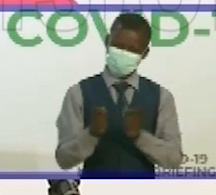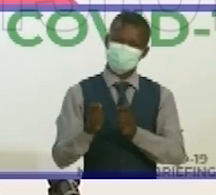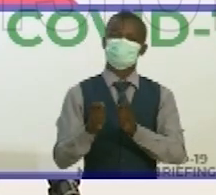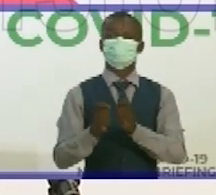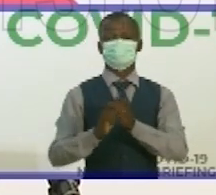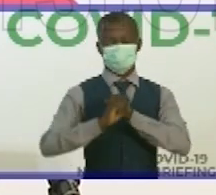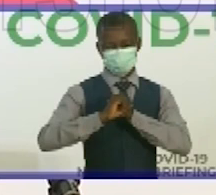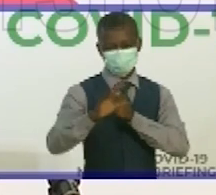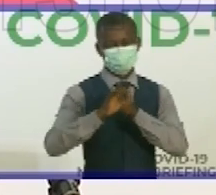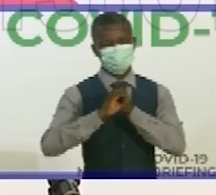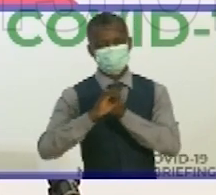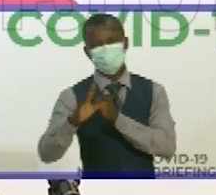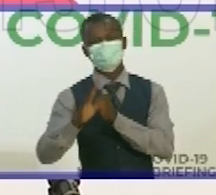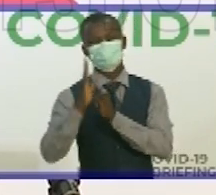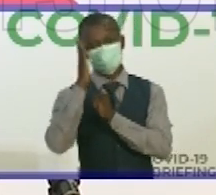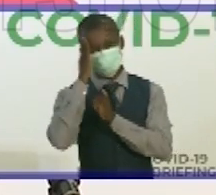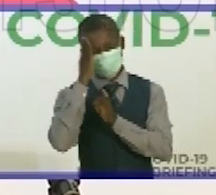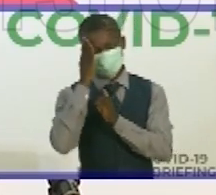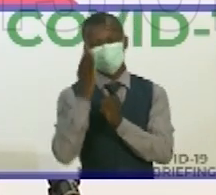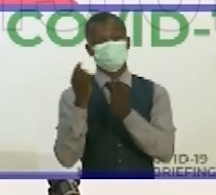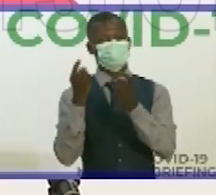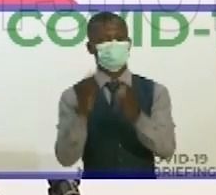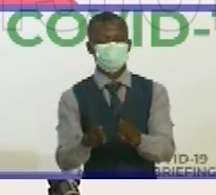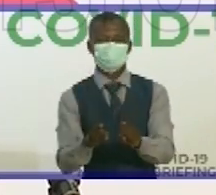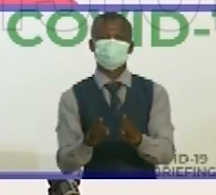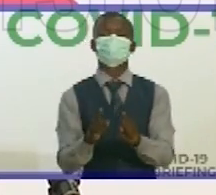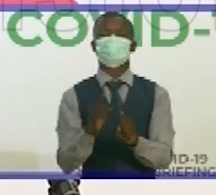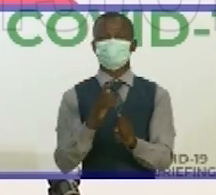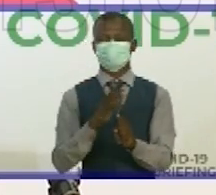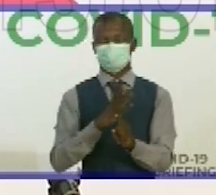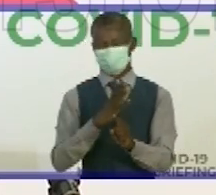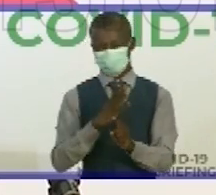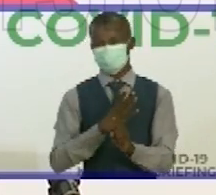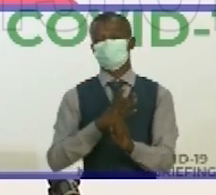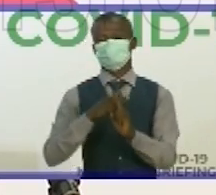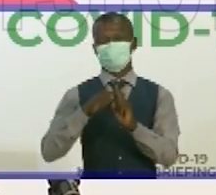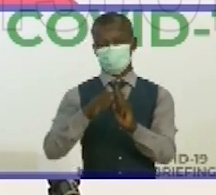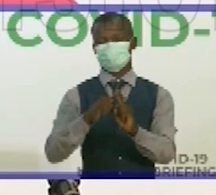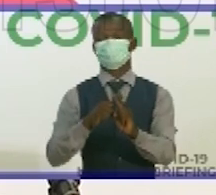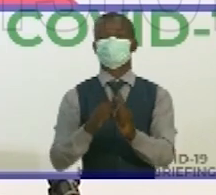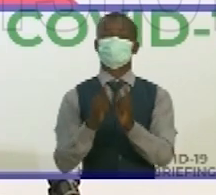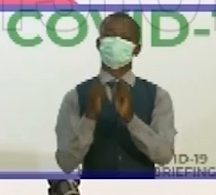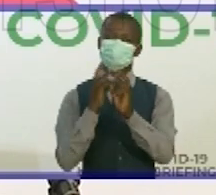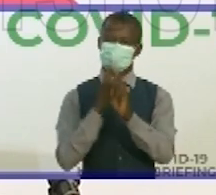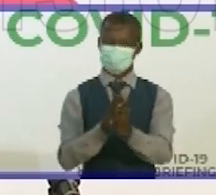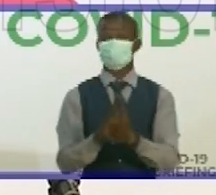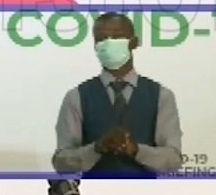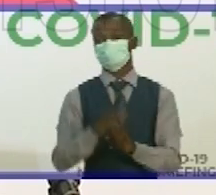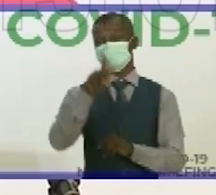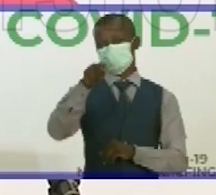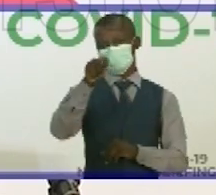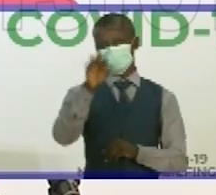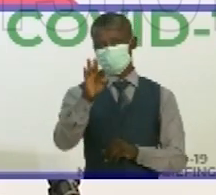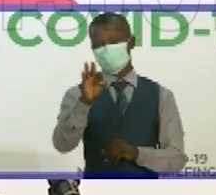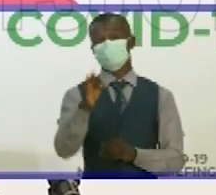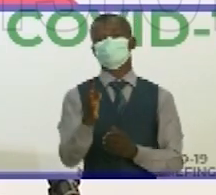strategy would result in optimal outreach. The Presidential Task Force